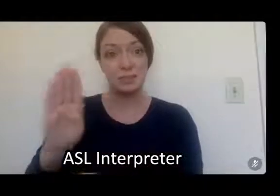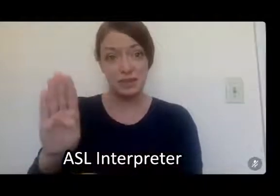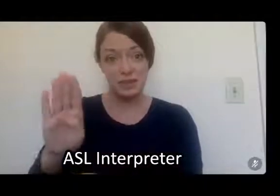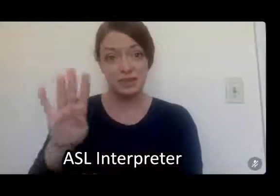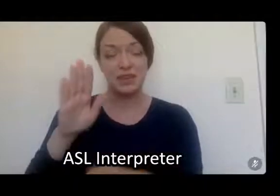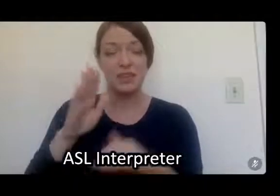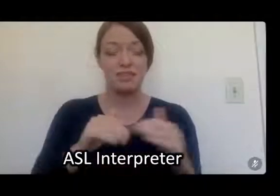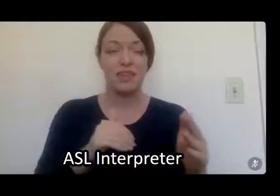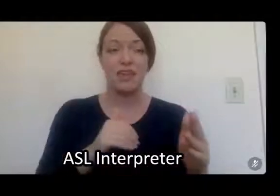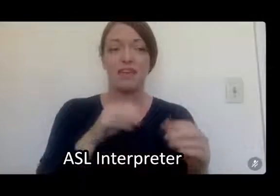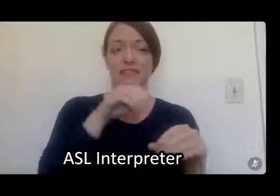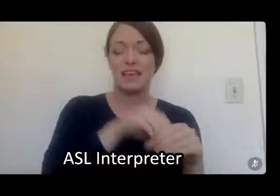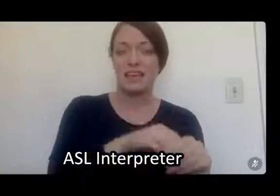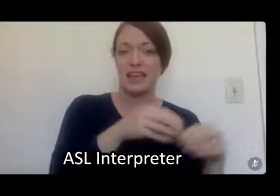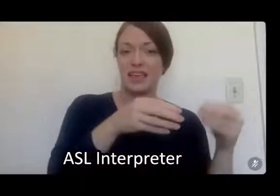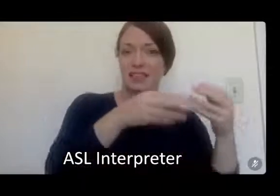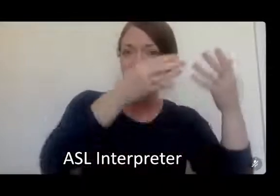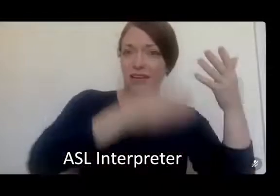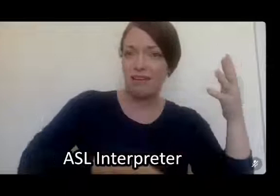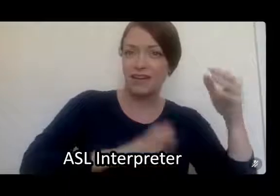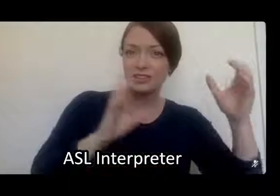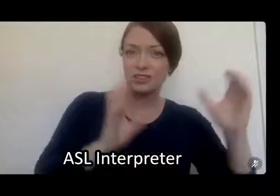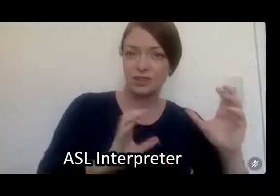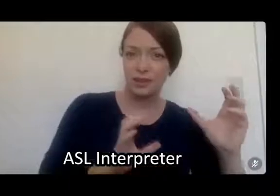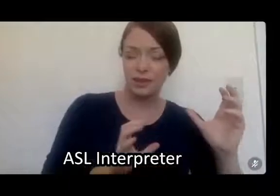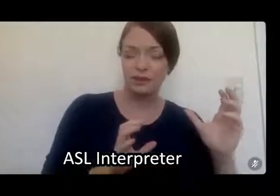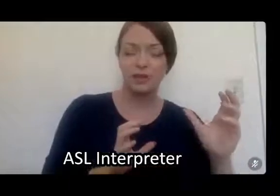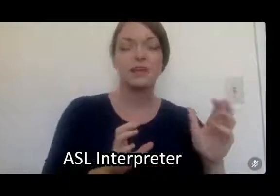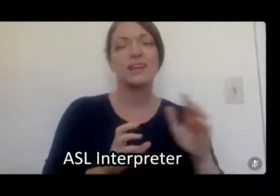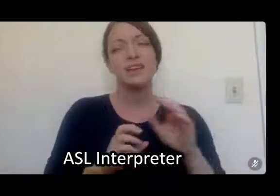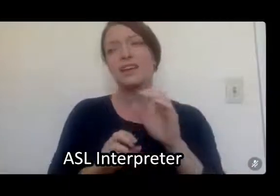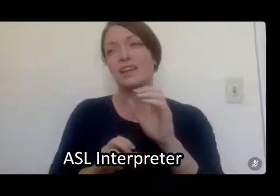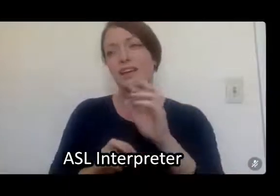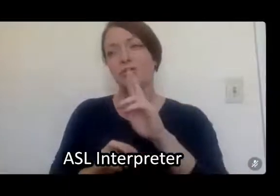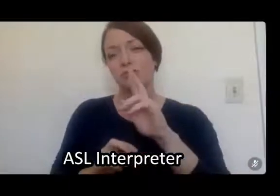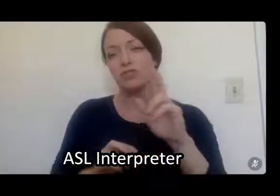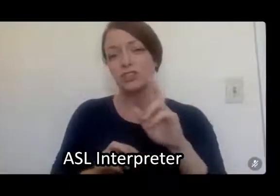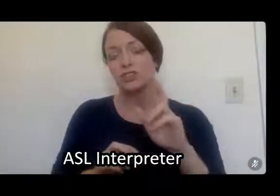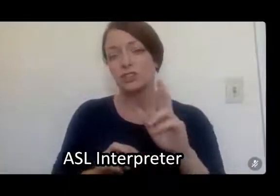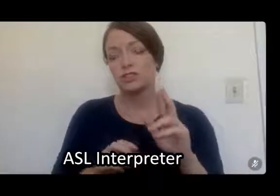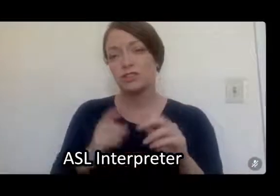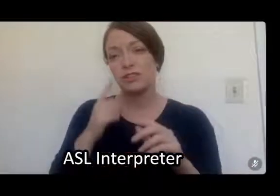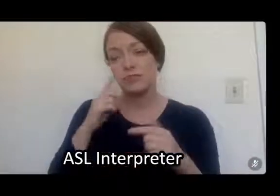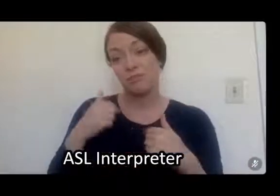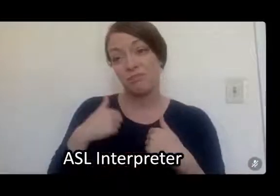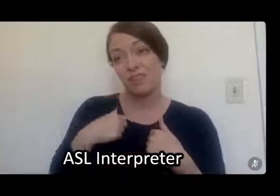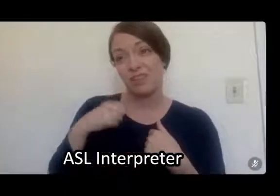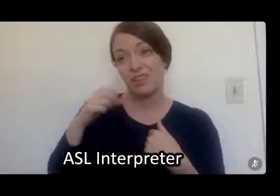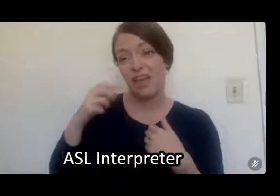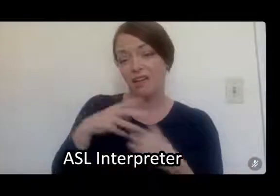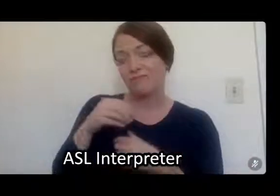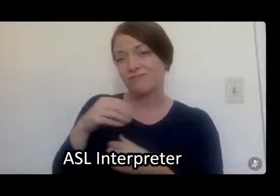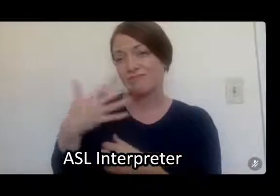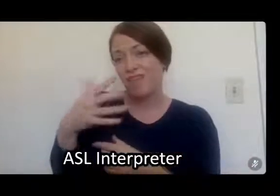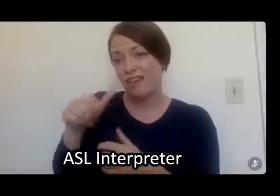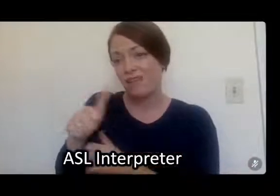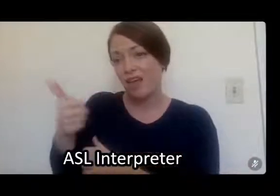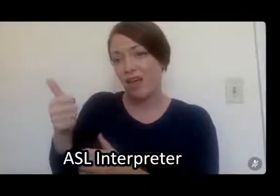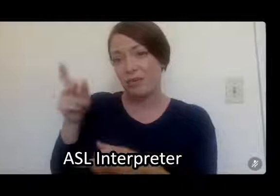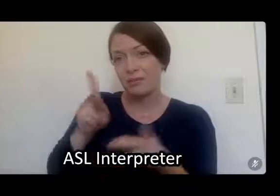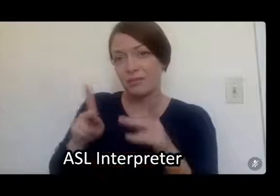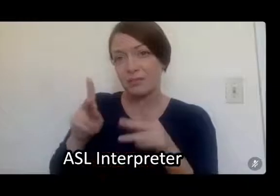me because when you have 5 other people plus myself, which is a total of